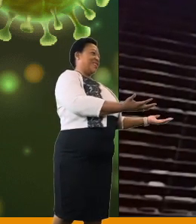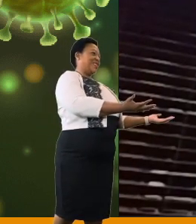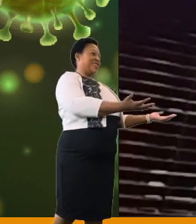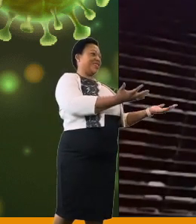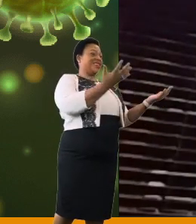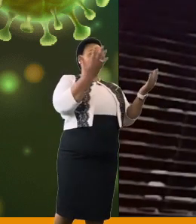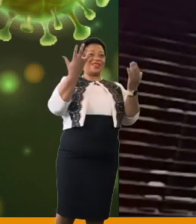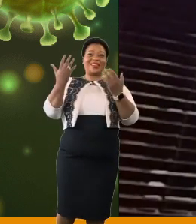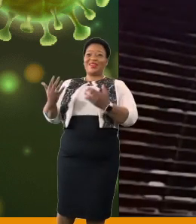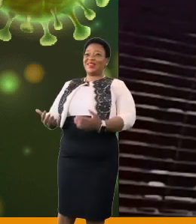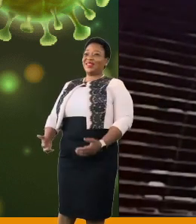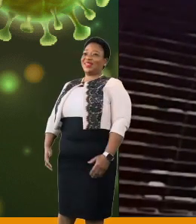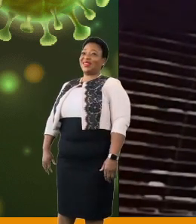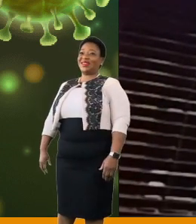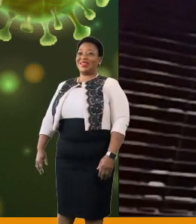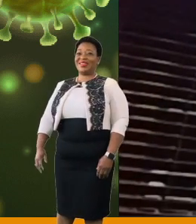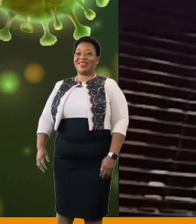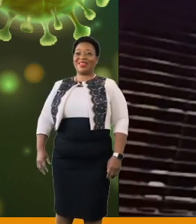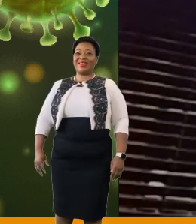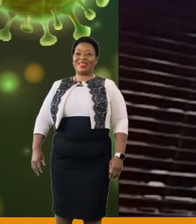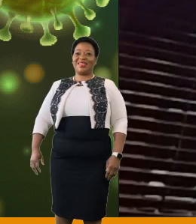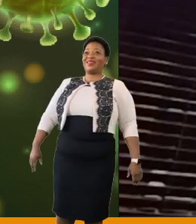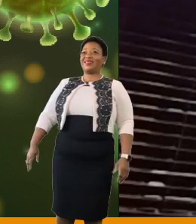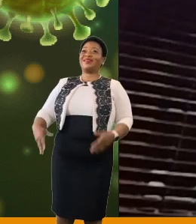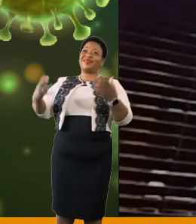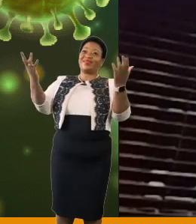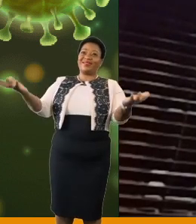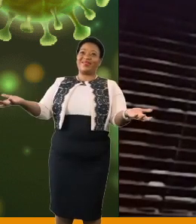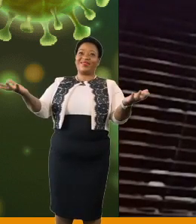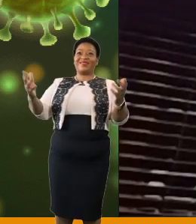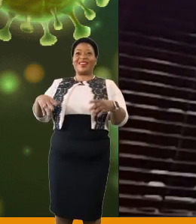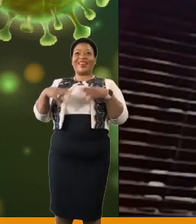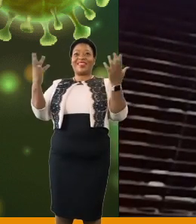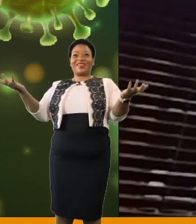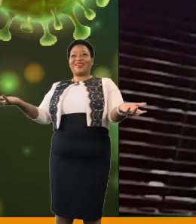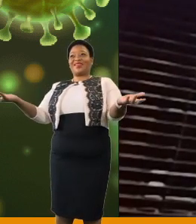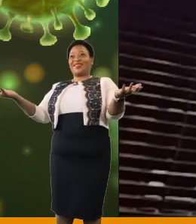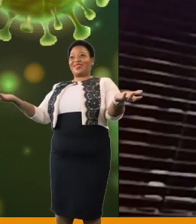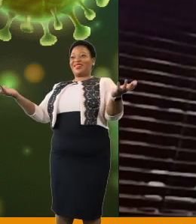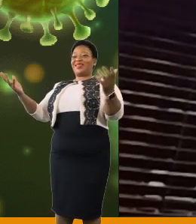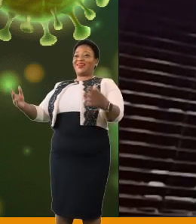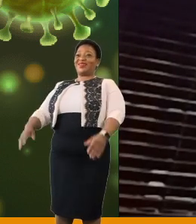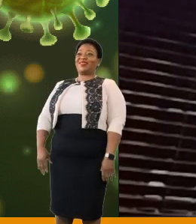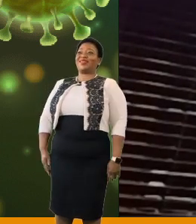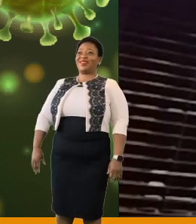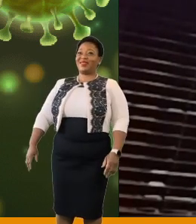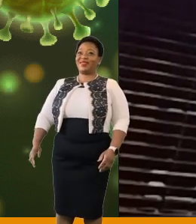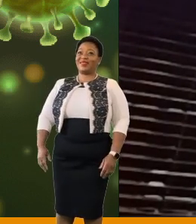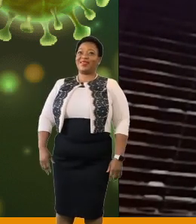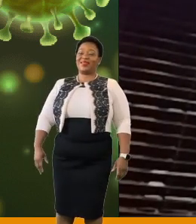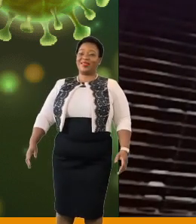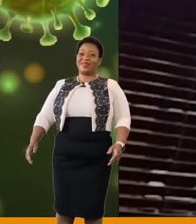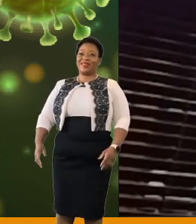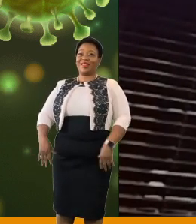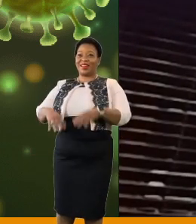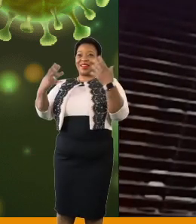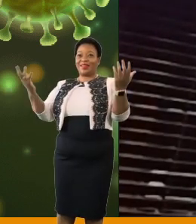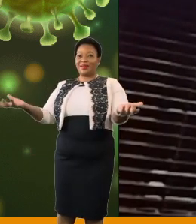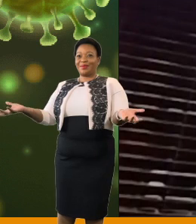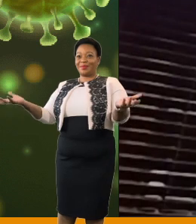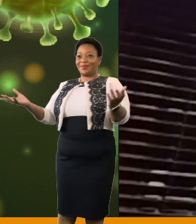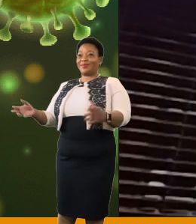lot of problems that we are encountering, but as we can